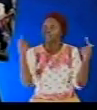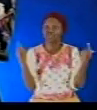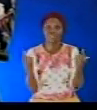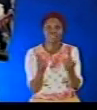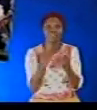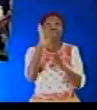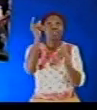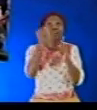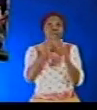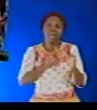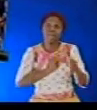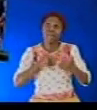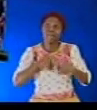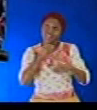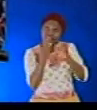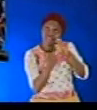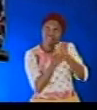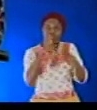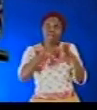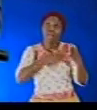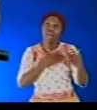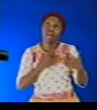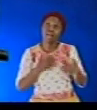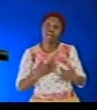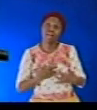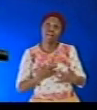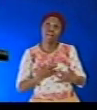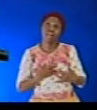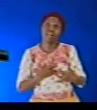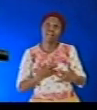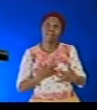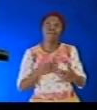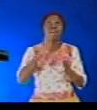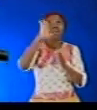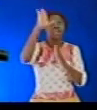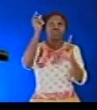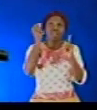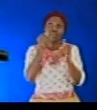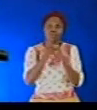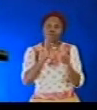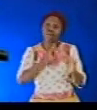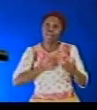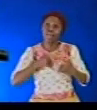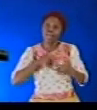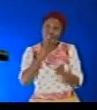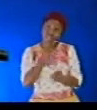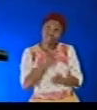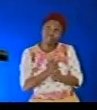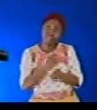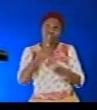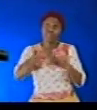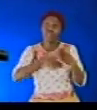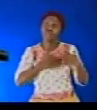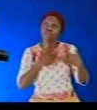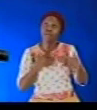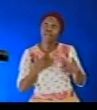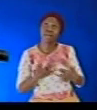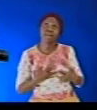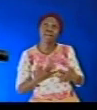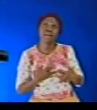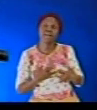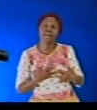Thy word have I hid in my heart, yes, in my heart. Thy word have I hid in